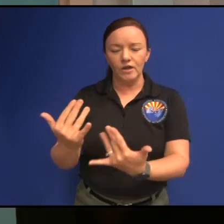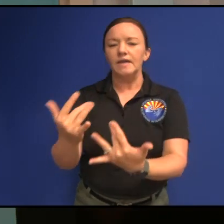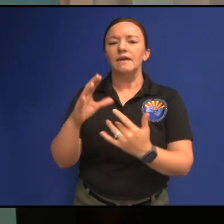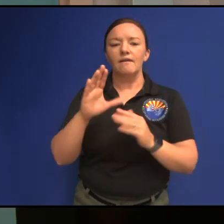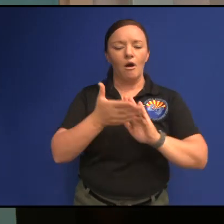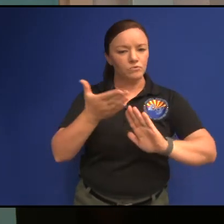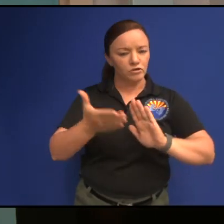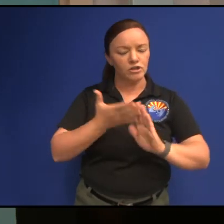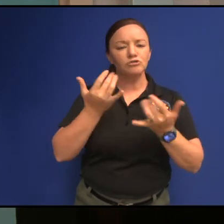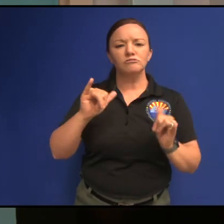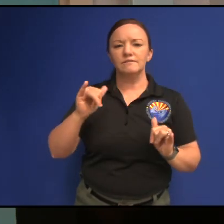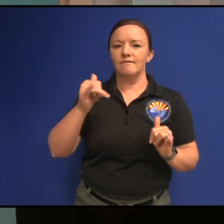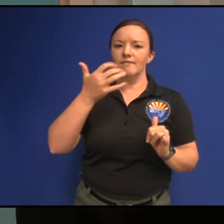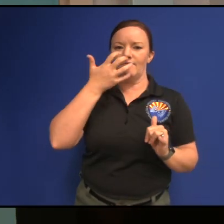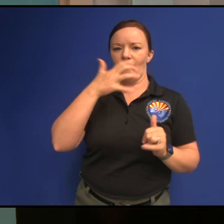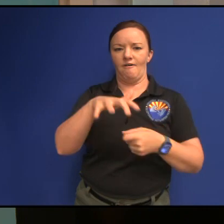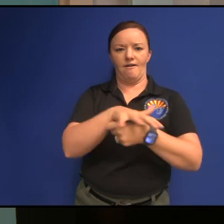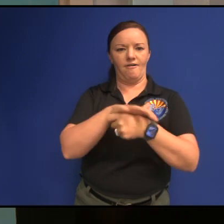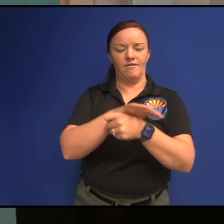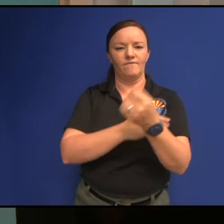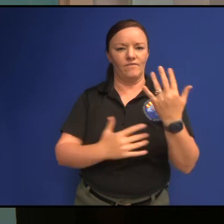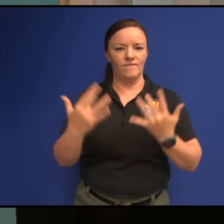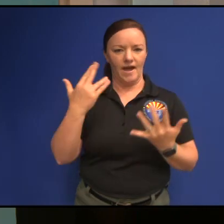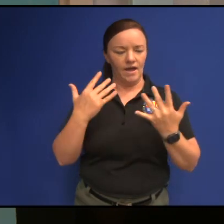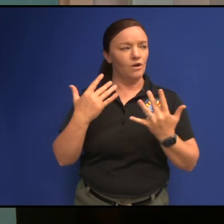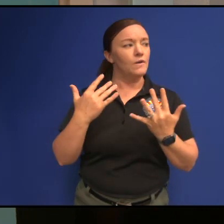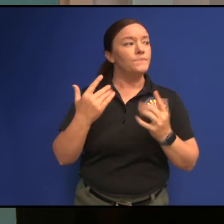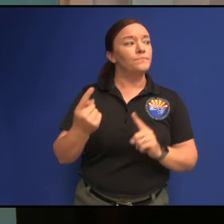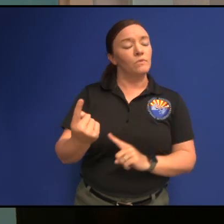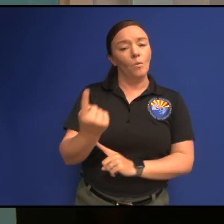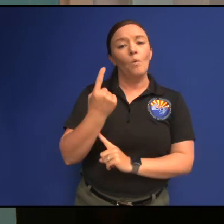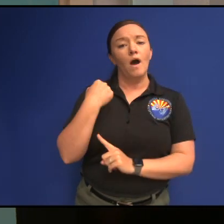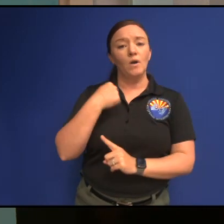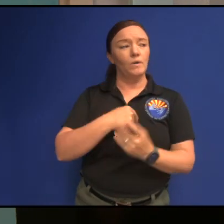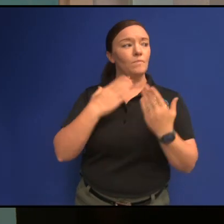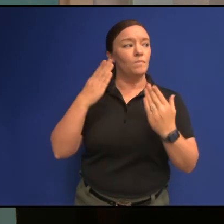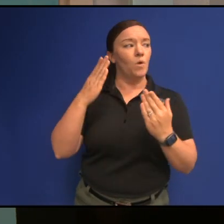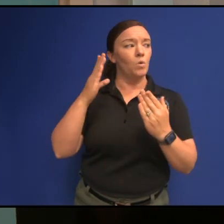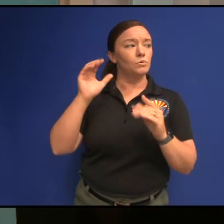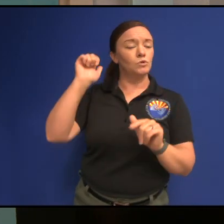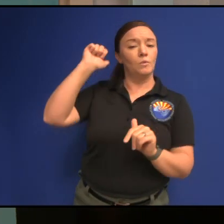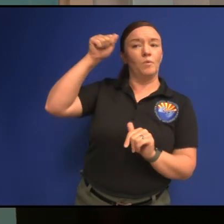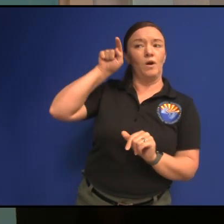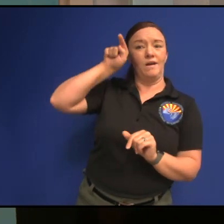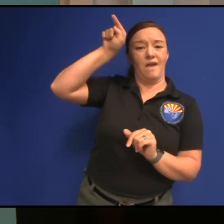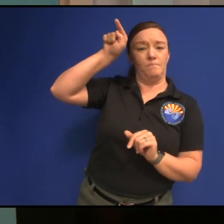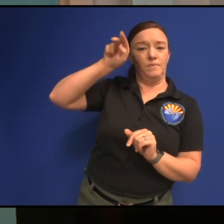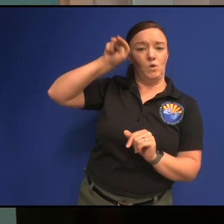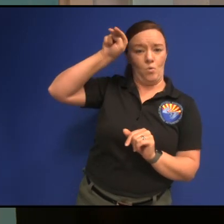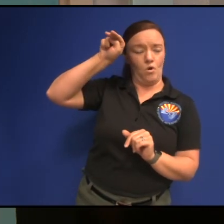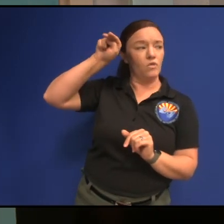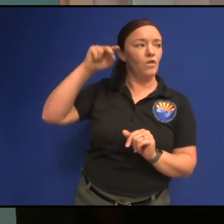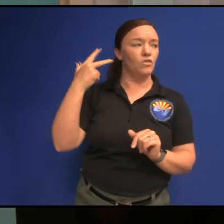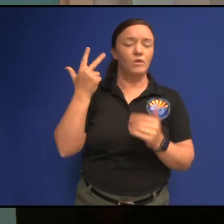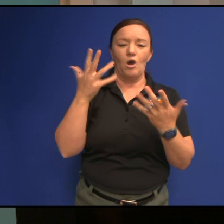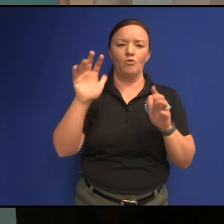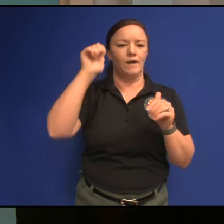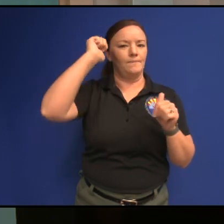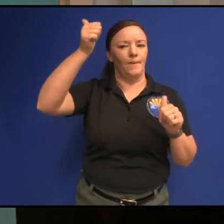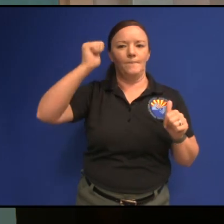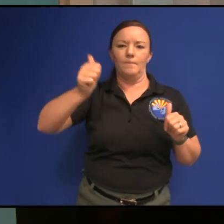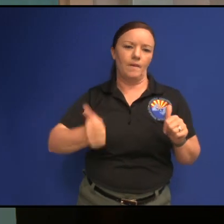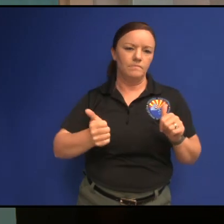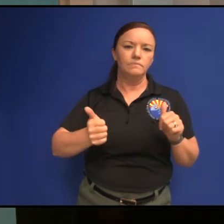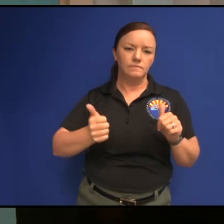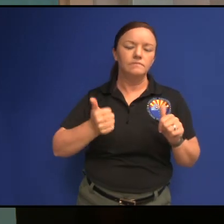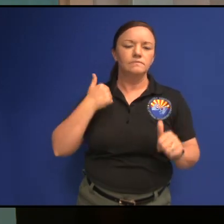heat still on the fire. We've got one that we propose to put here, and we have 3 that are already in place right here. So we're really keeping